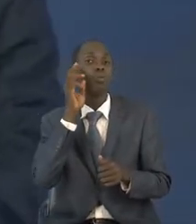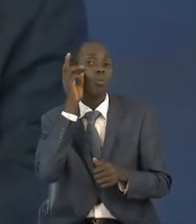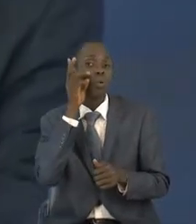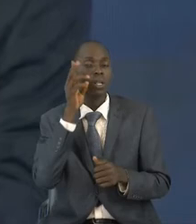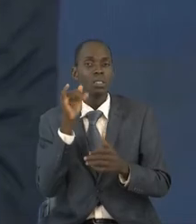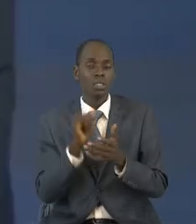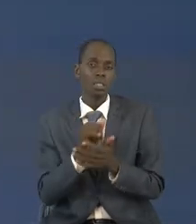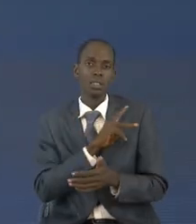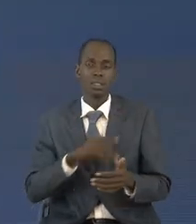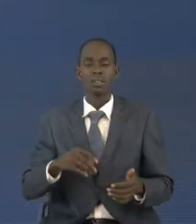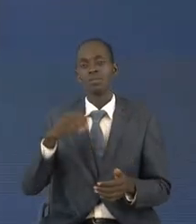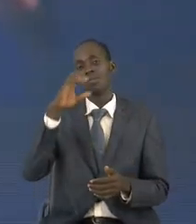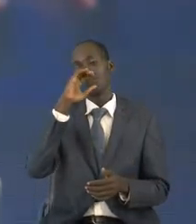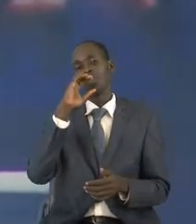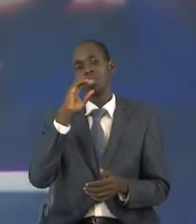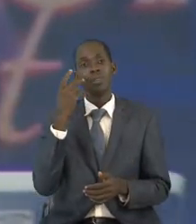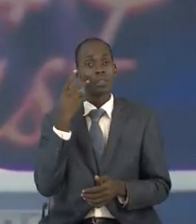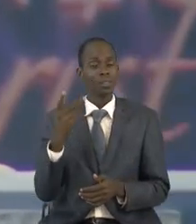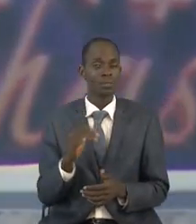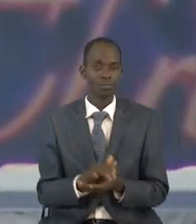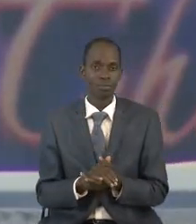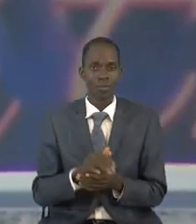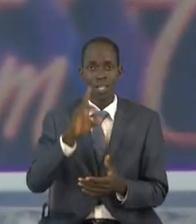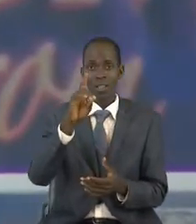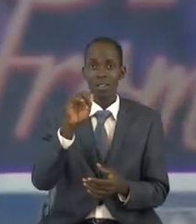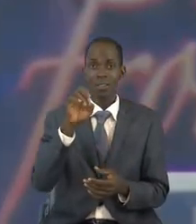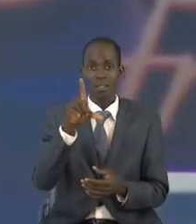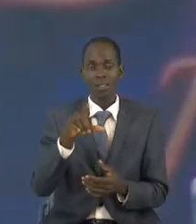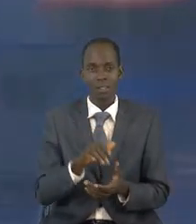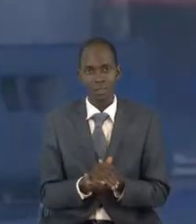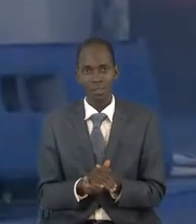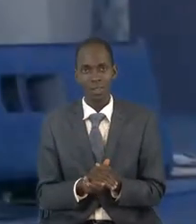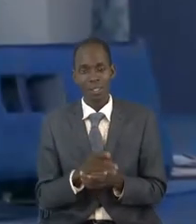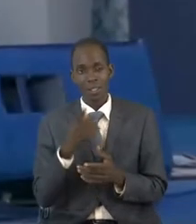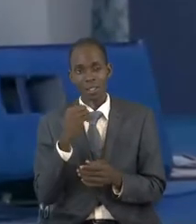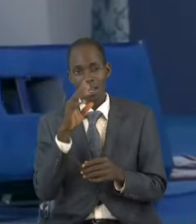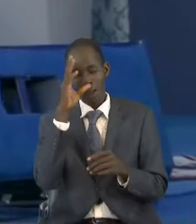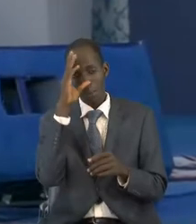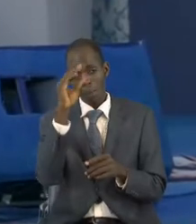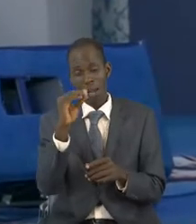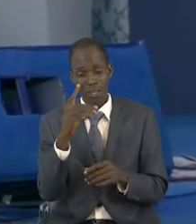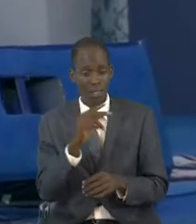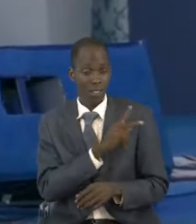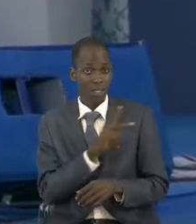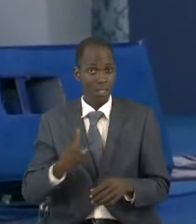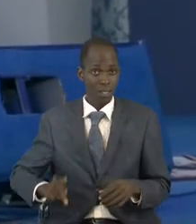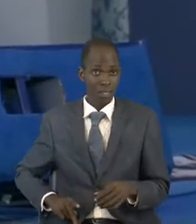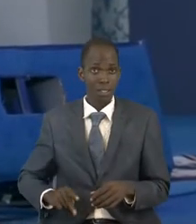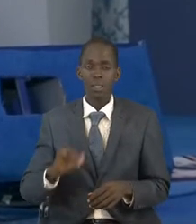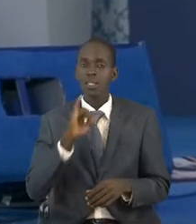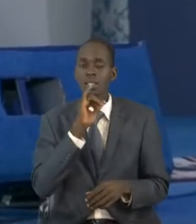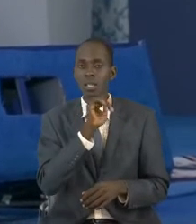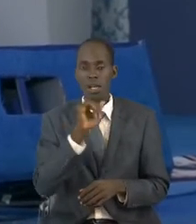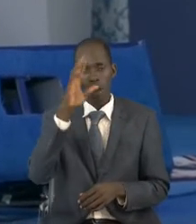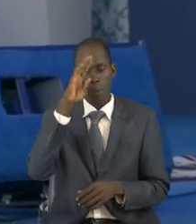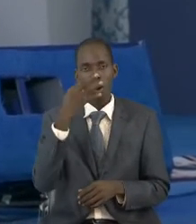know, Daniel said, the man, the king, is a man of honor, but